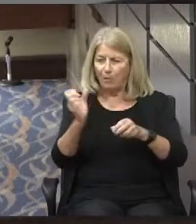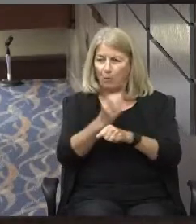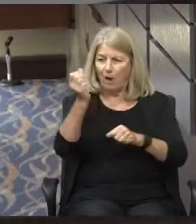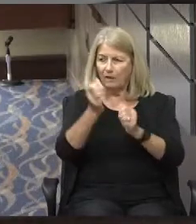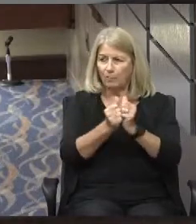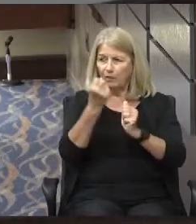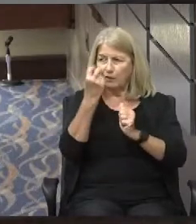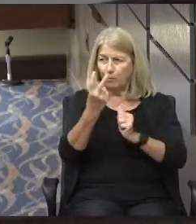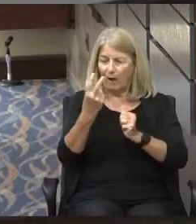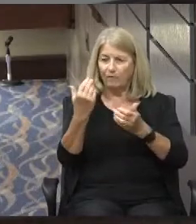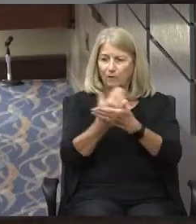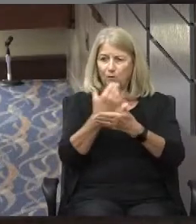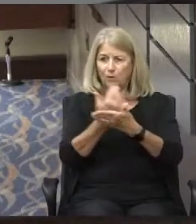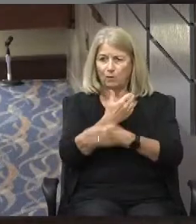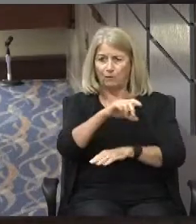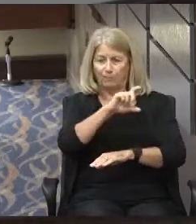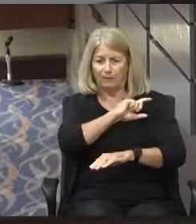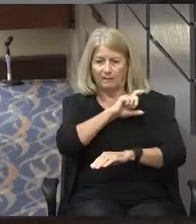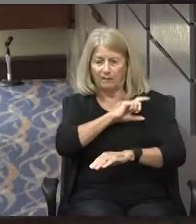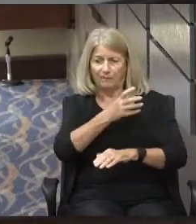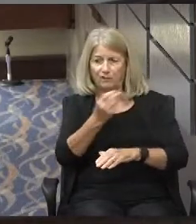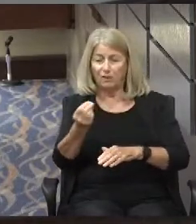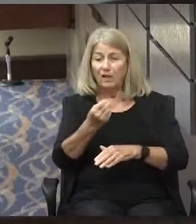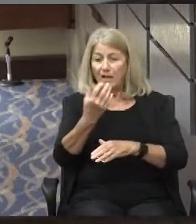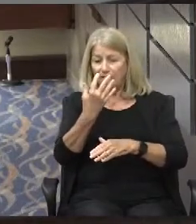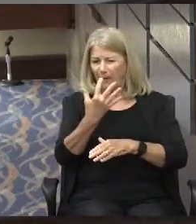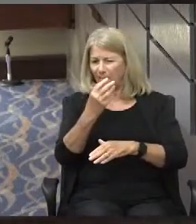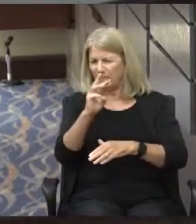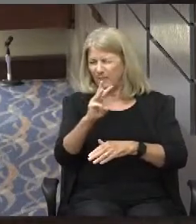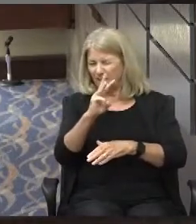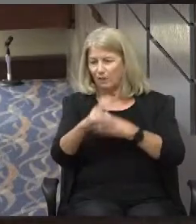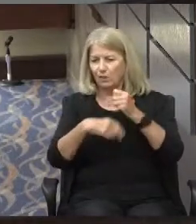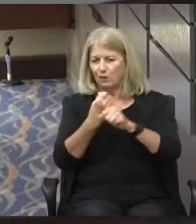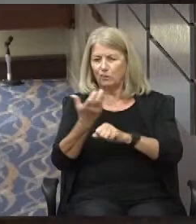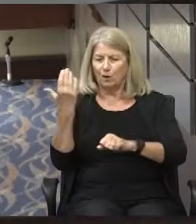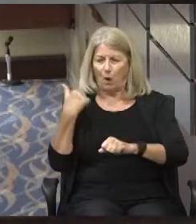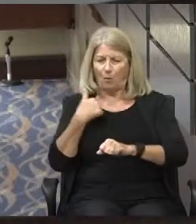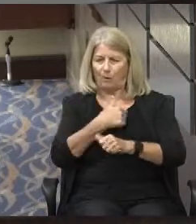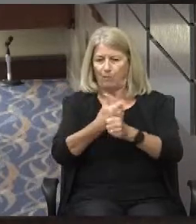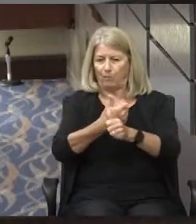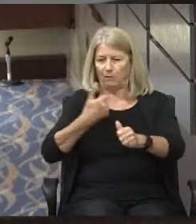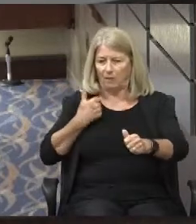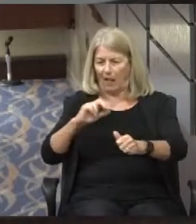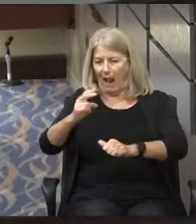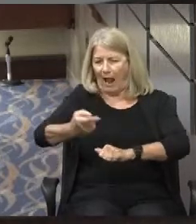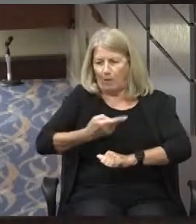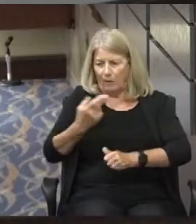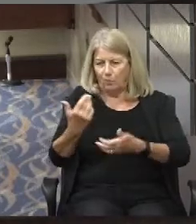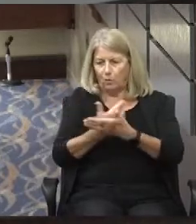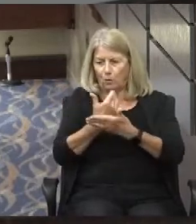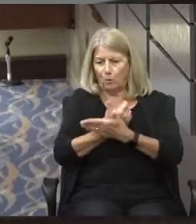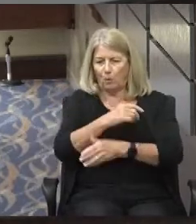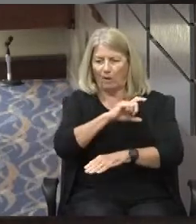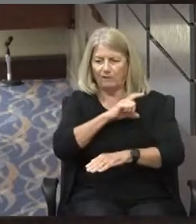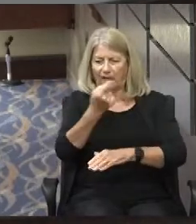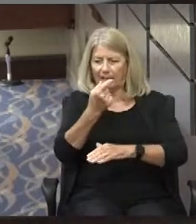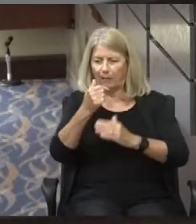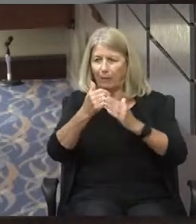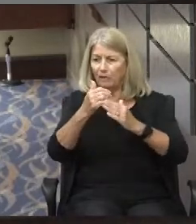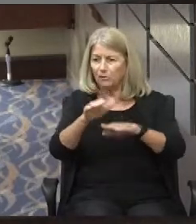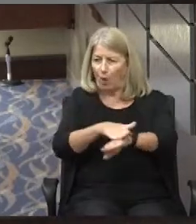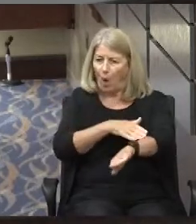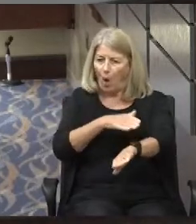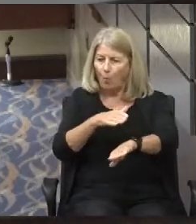because I know 5 years ago, 6 years ago when I got on council, we were a little behind on hiring new officers and we were a little low on the